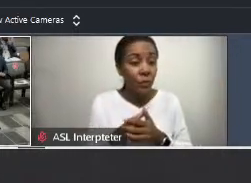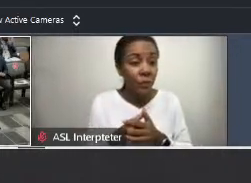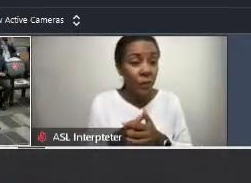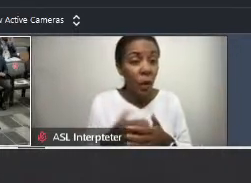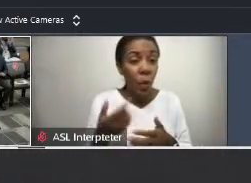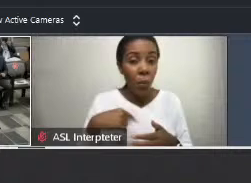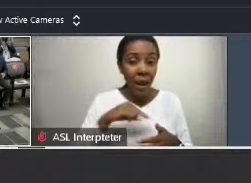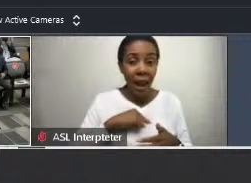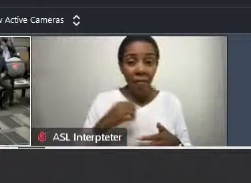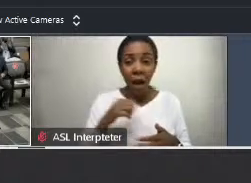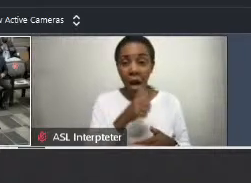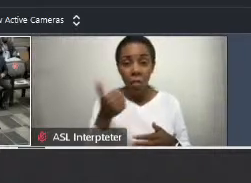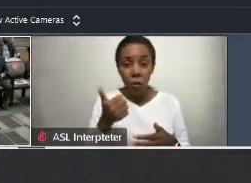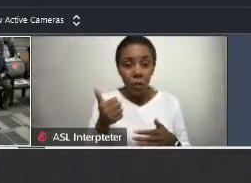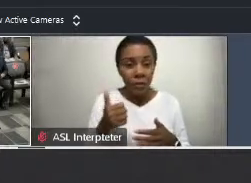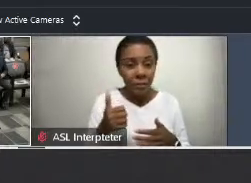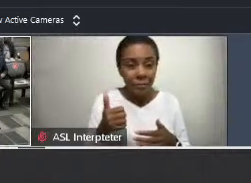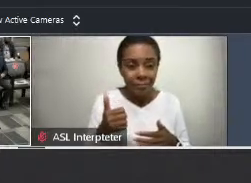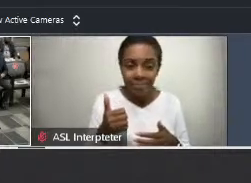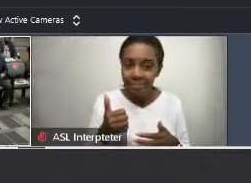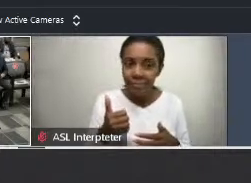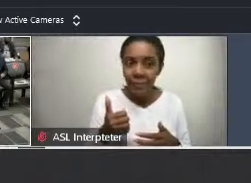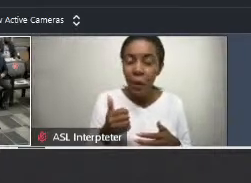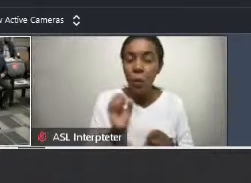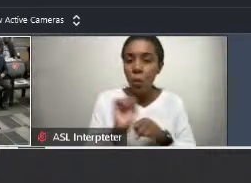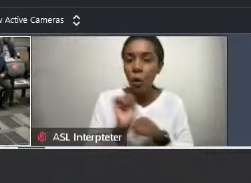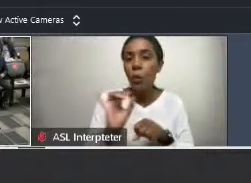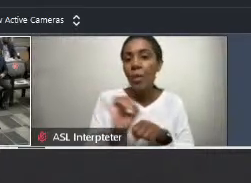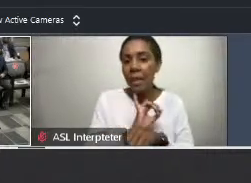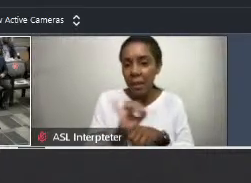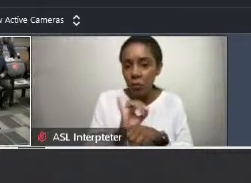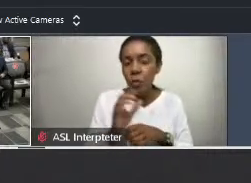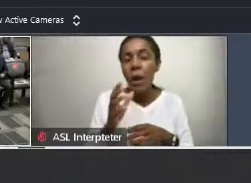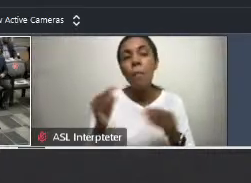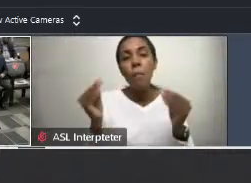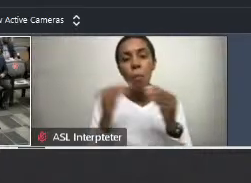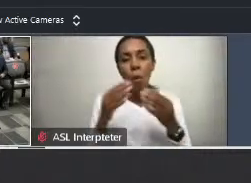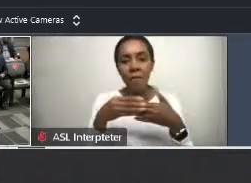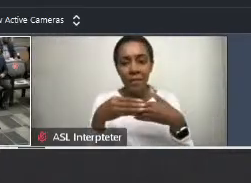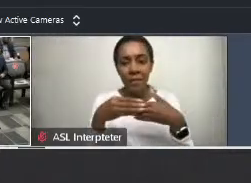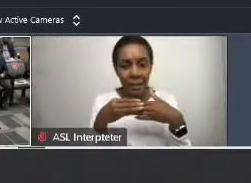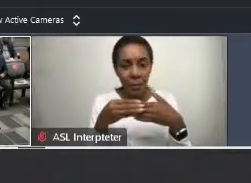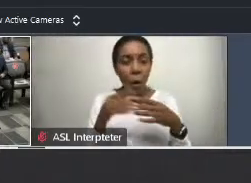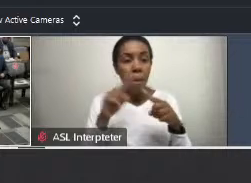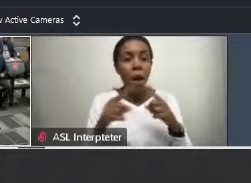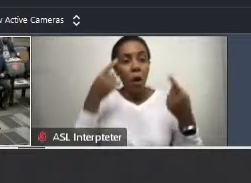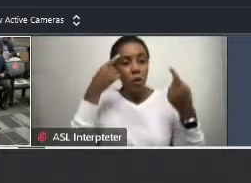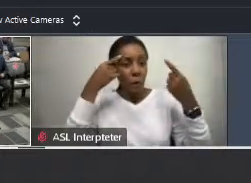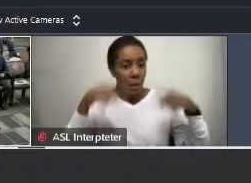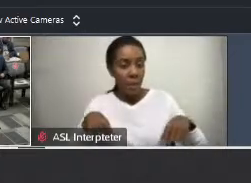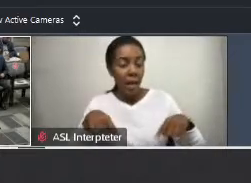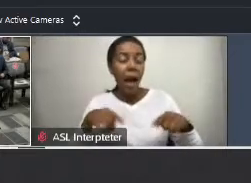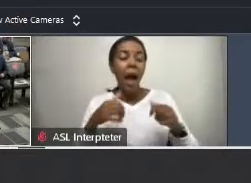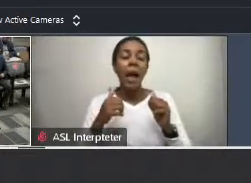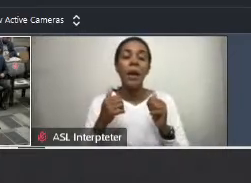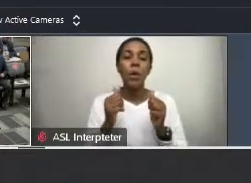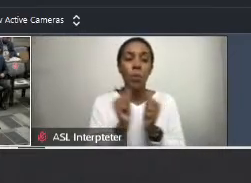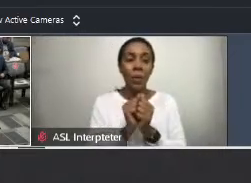provisions, had some challenges here working with industry, give them more flexibility, but also comply regulatorily with state laws.